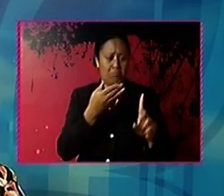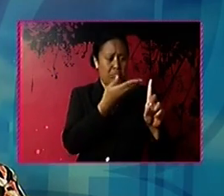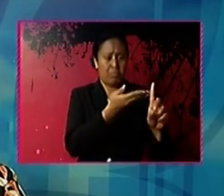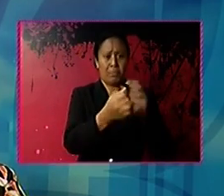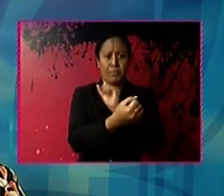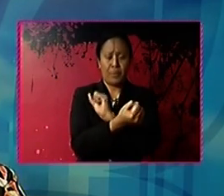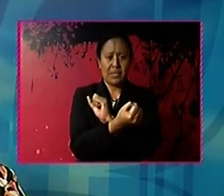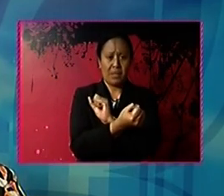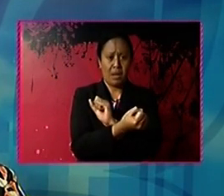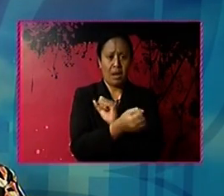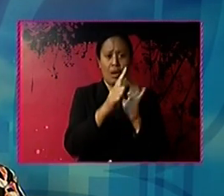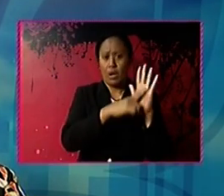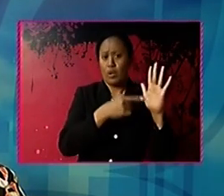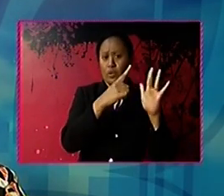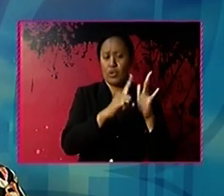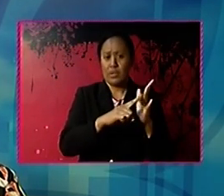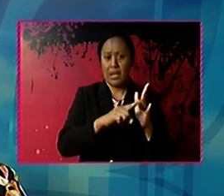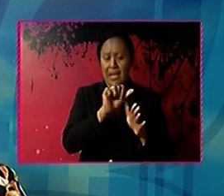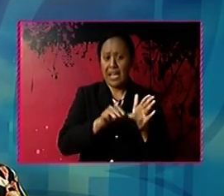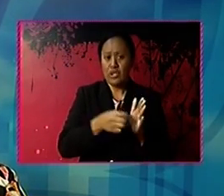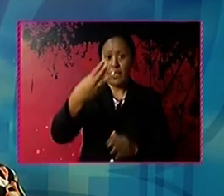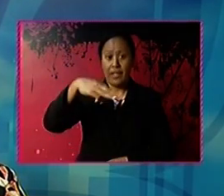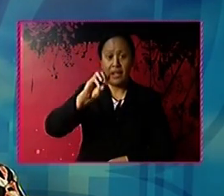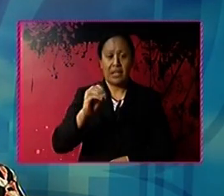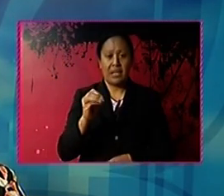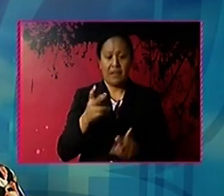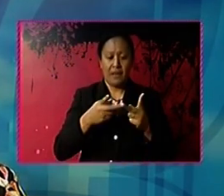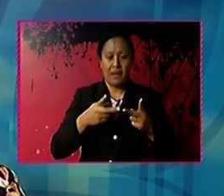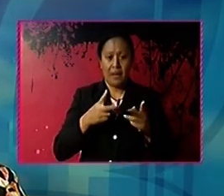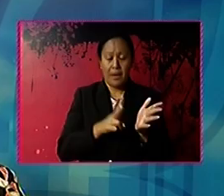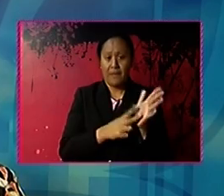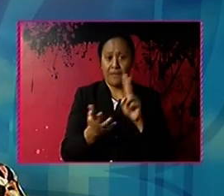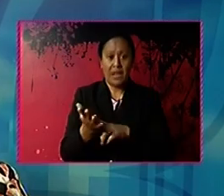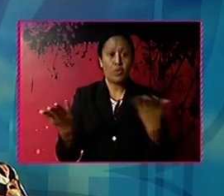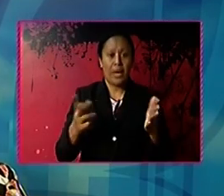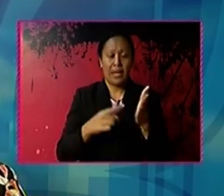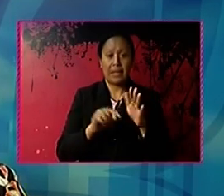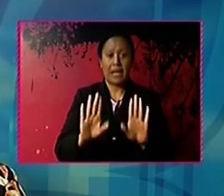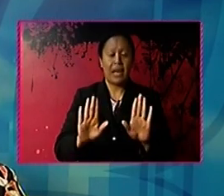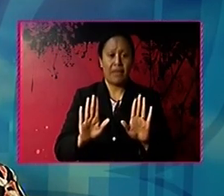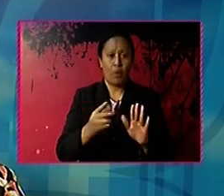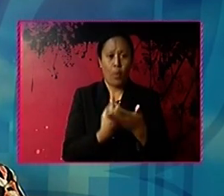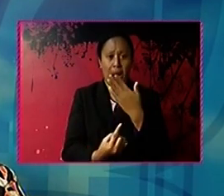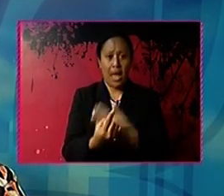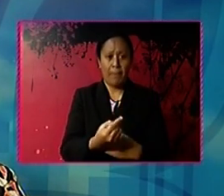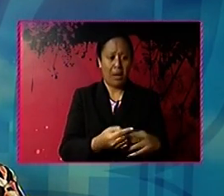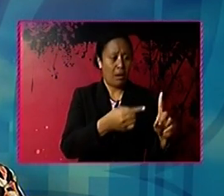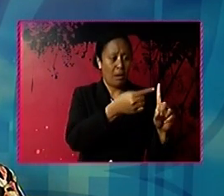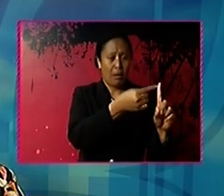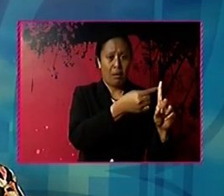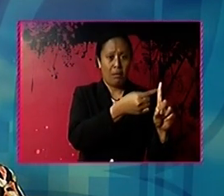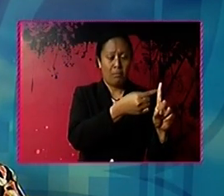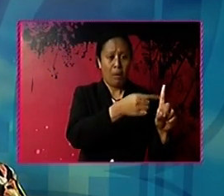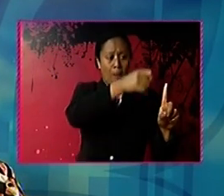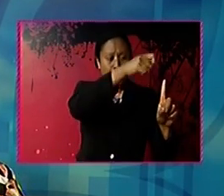of remanded prisoner Josiah Koroi Navosa, 30 of Viwa Mbau Tailevu, after he slashed his throat whilst appearing